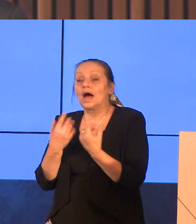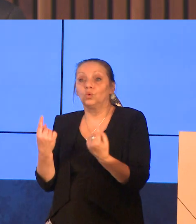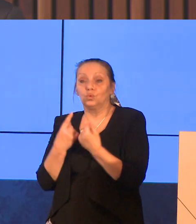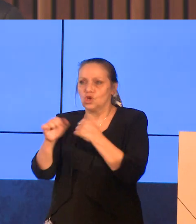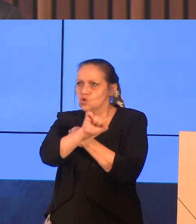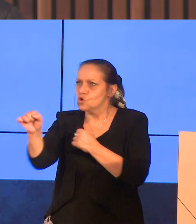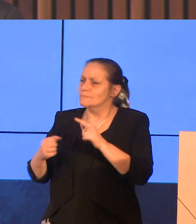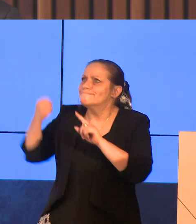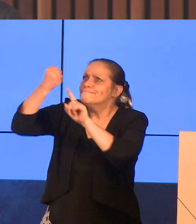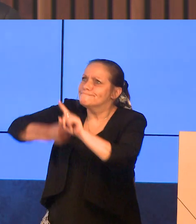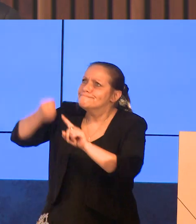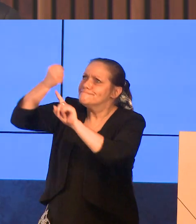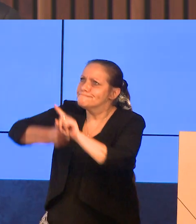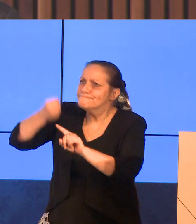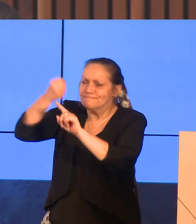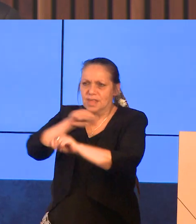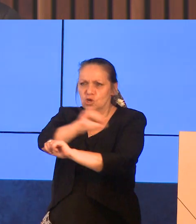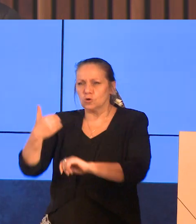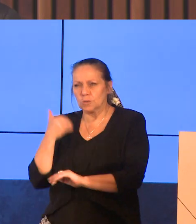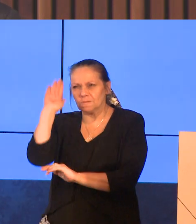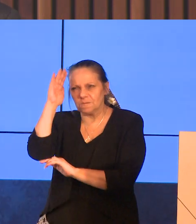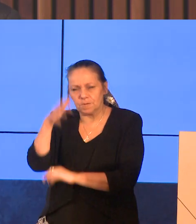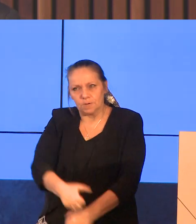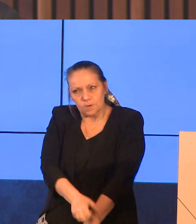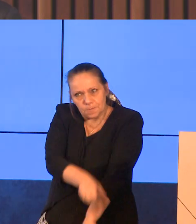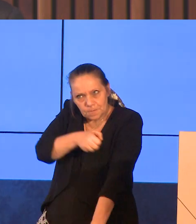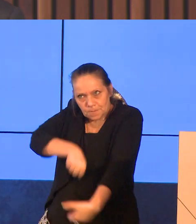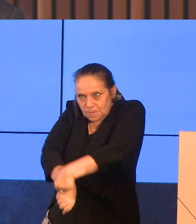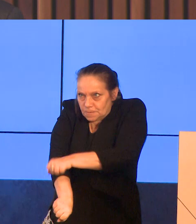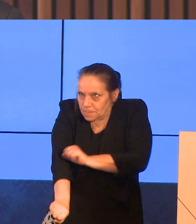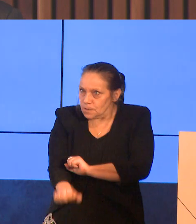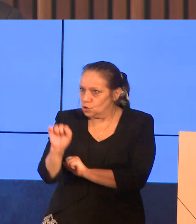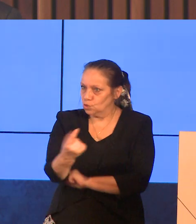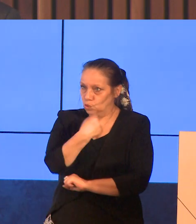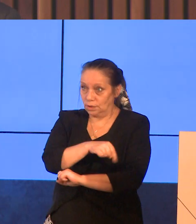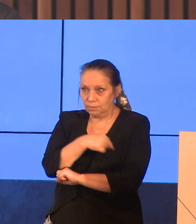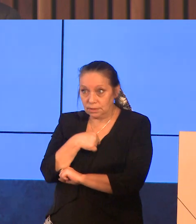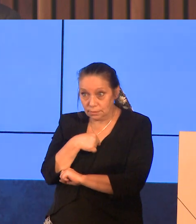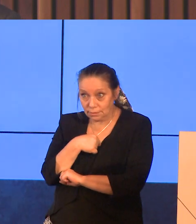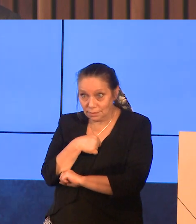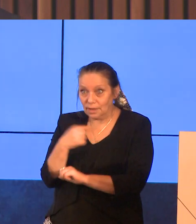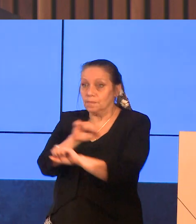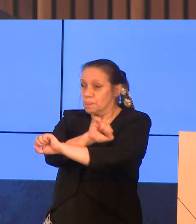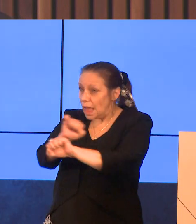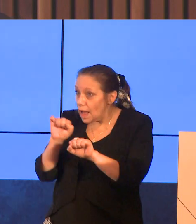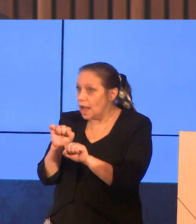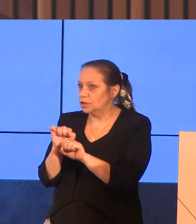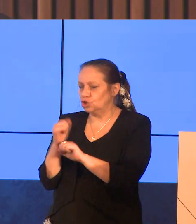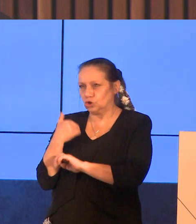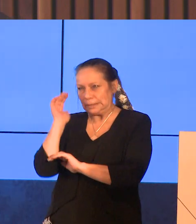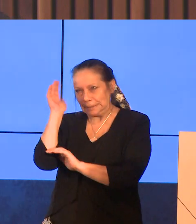your advocacy, without your determination, without your commitment, and without your